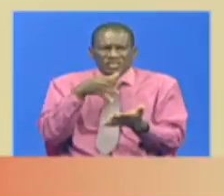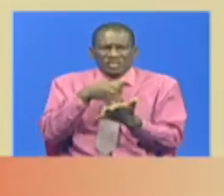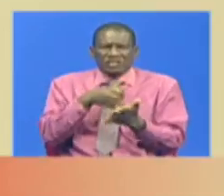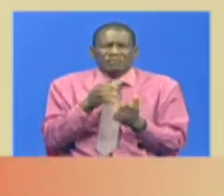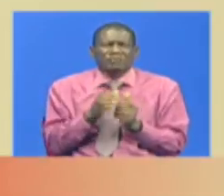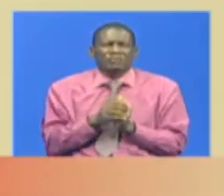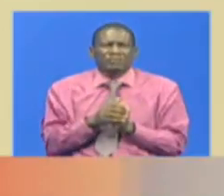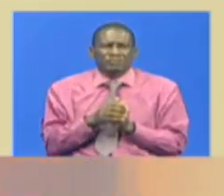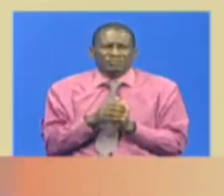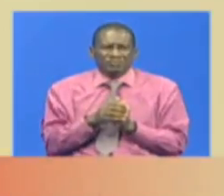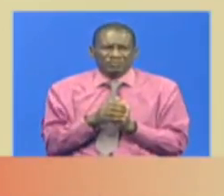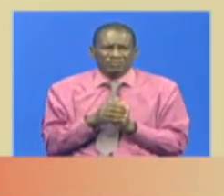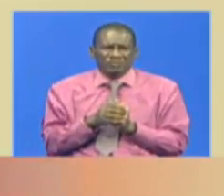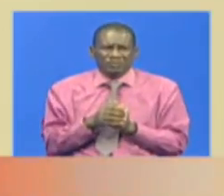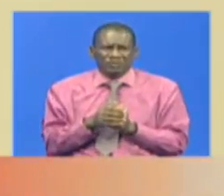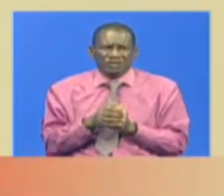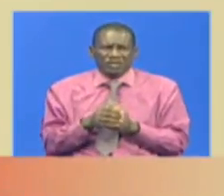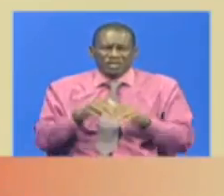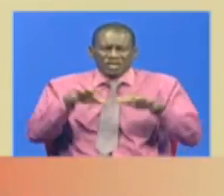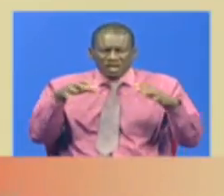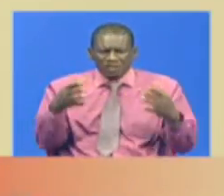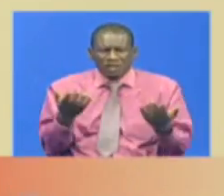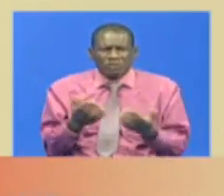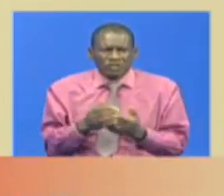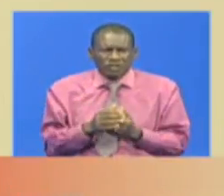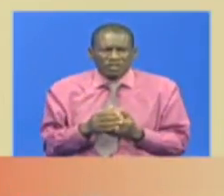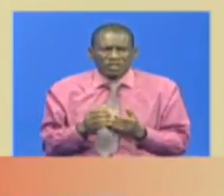forth. On the